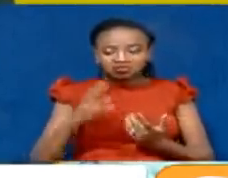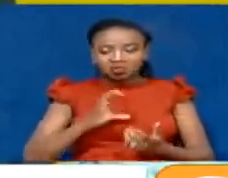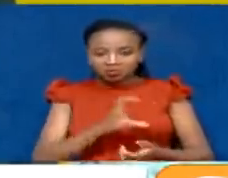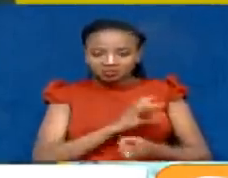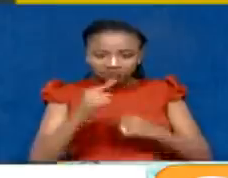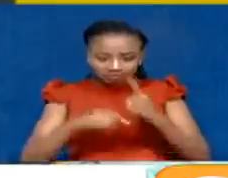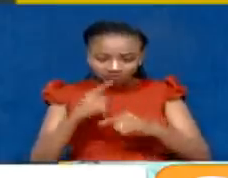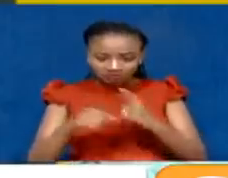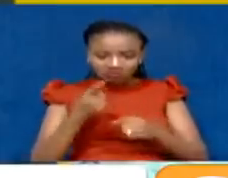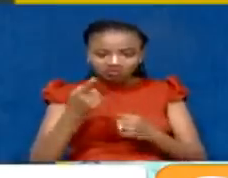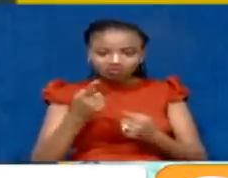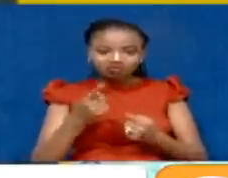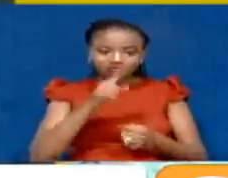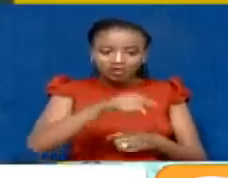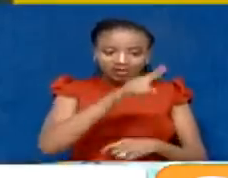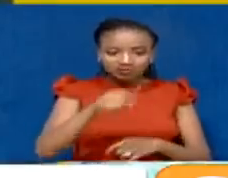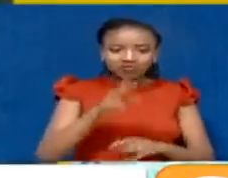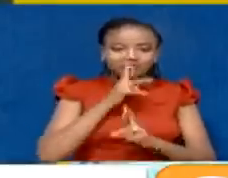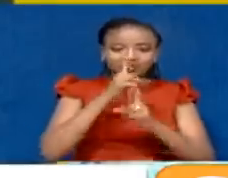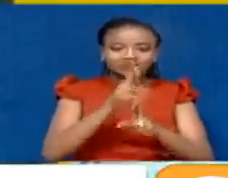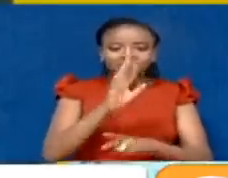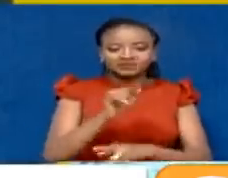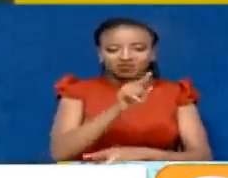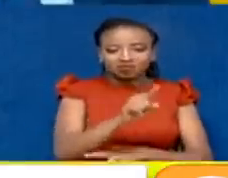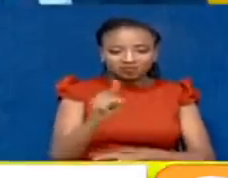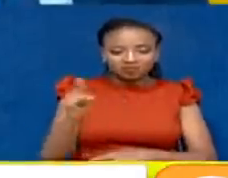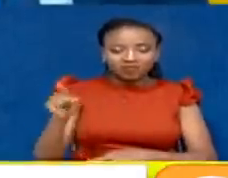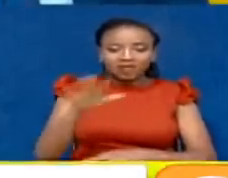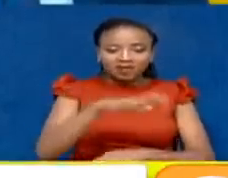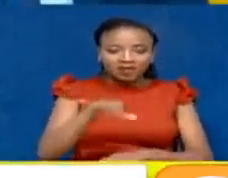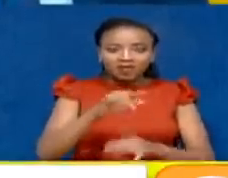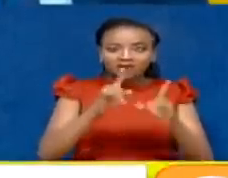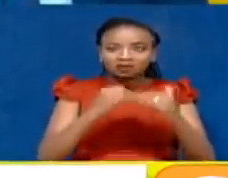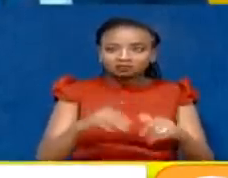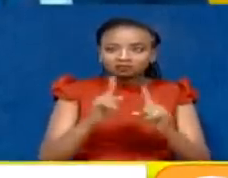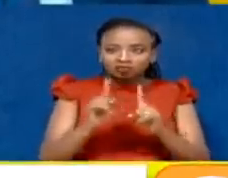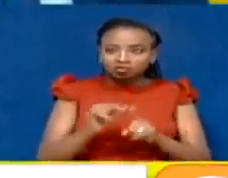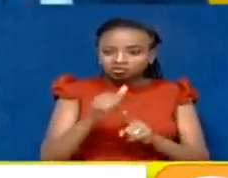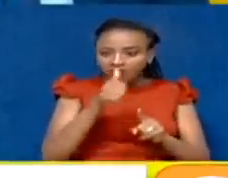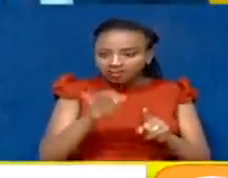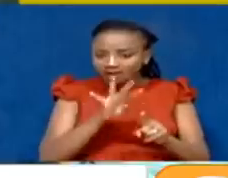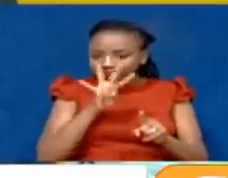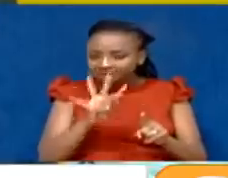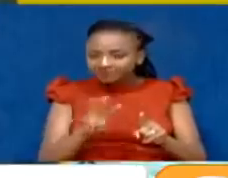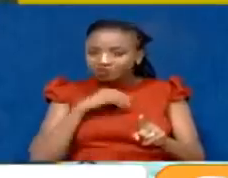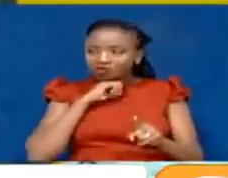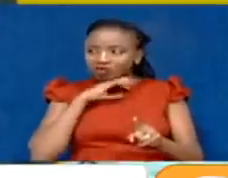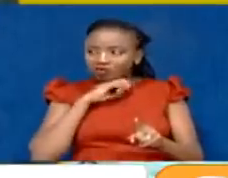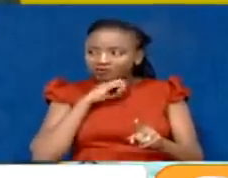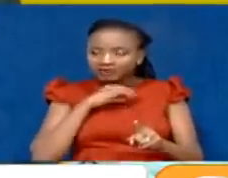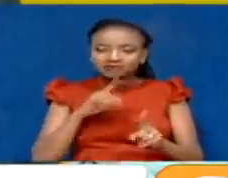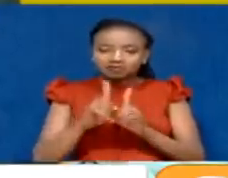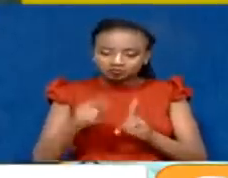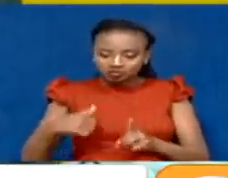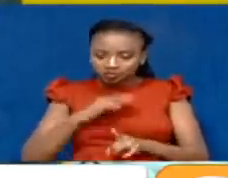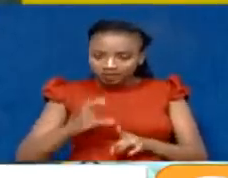to nullify those results or cancel those results. We have also conceded 4 of them and the